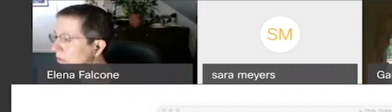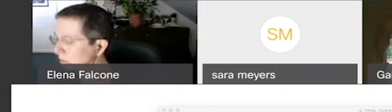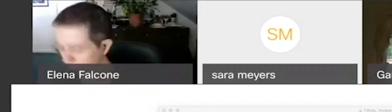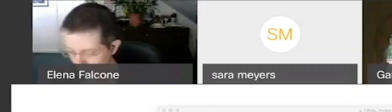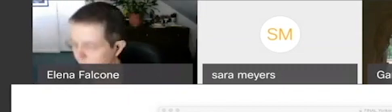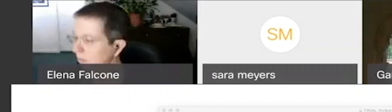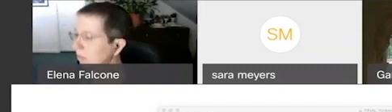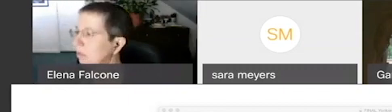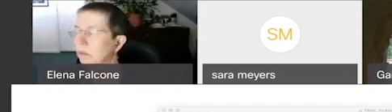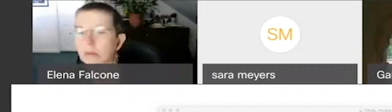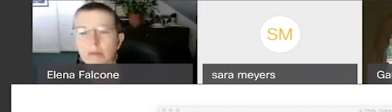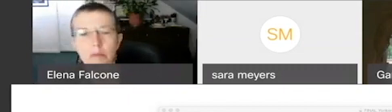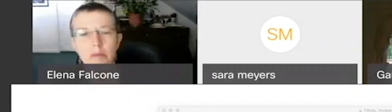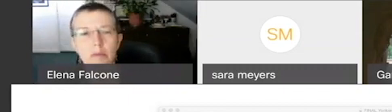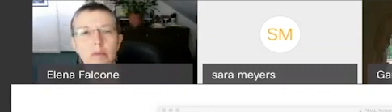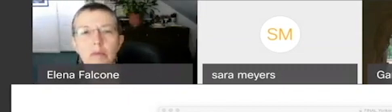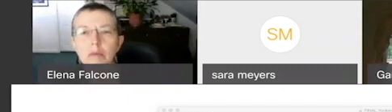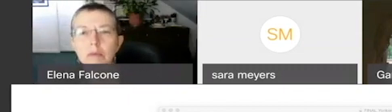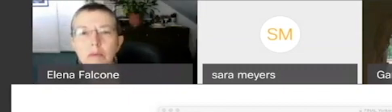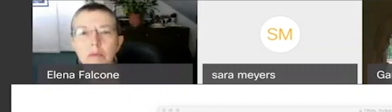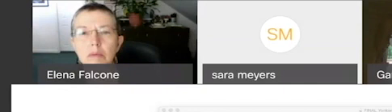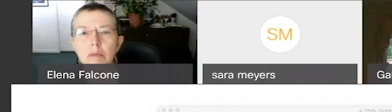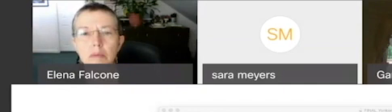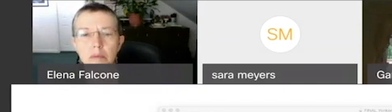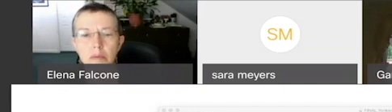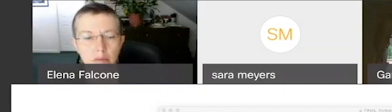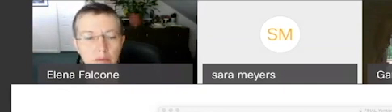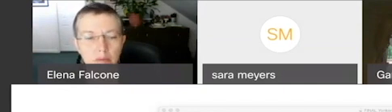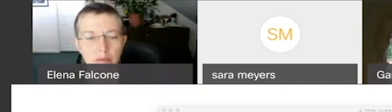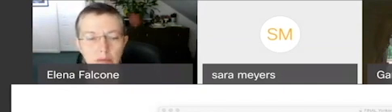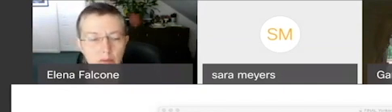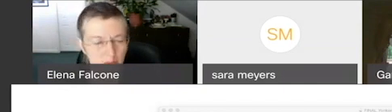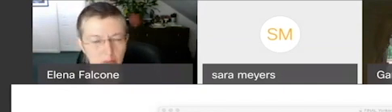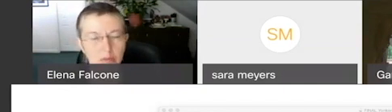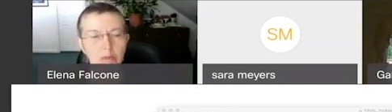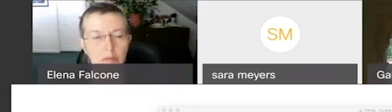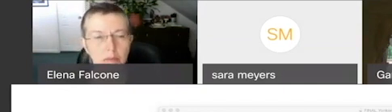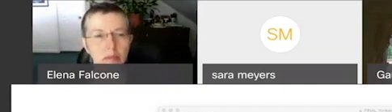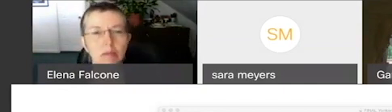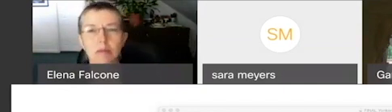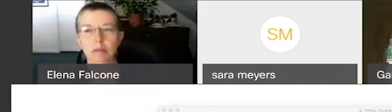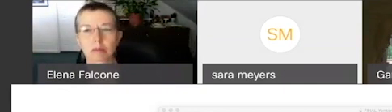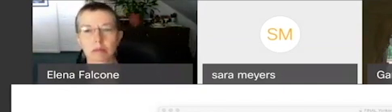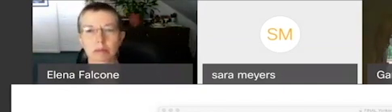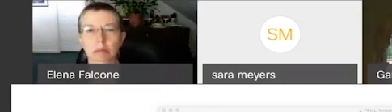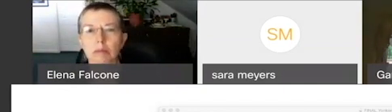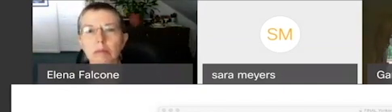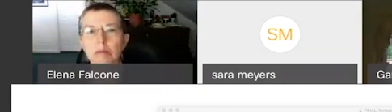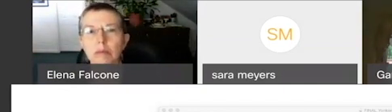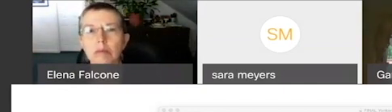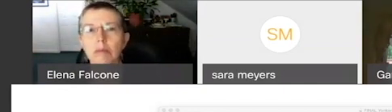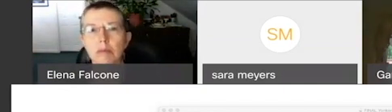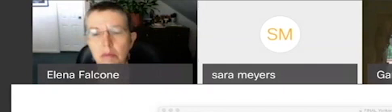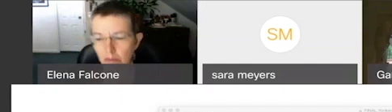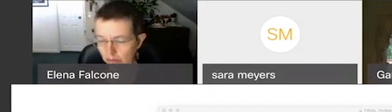review cases. All right. And what are the cases they're going to look at? They're going to look at the cases that are high utilization, the people with